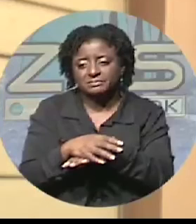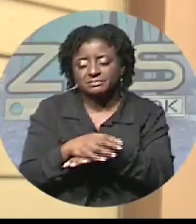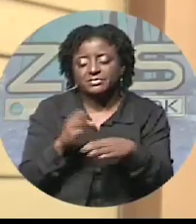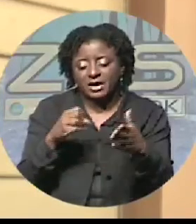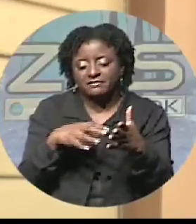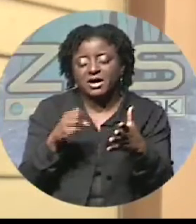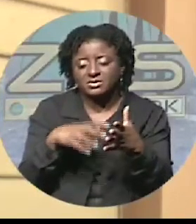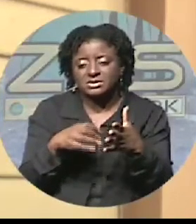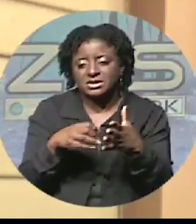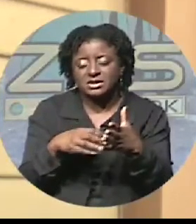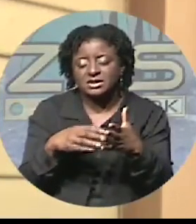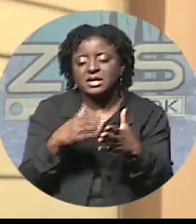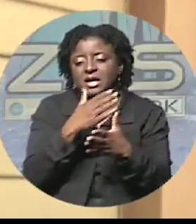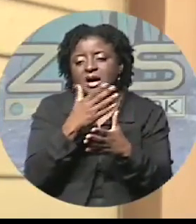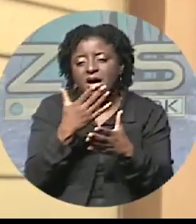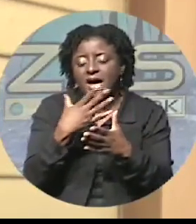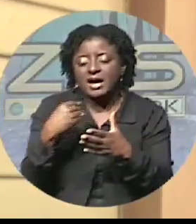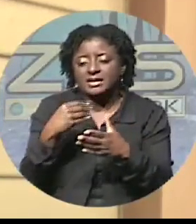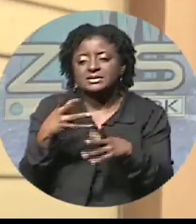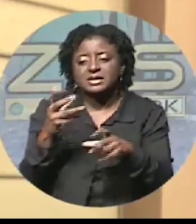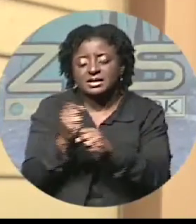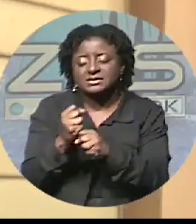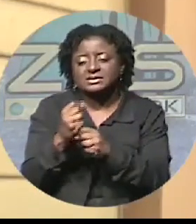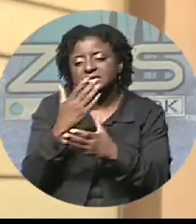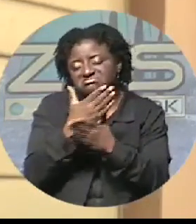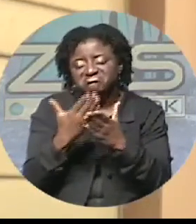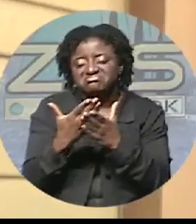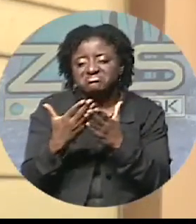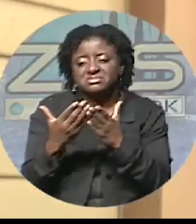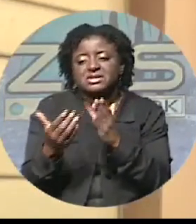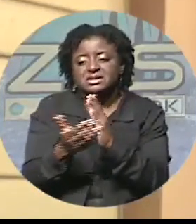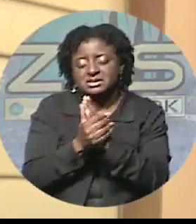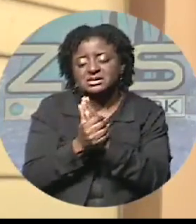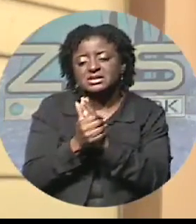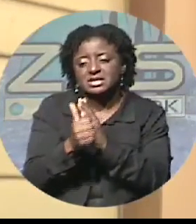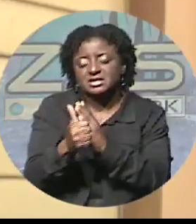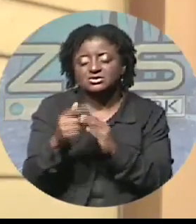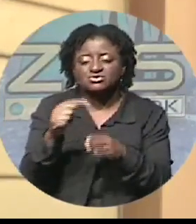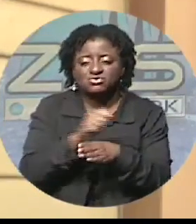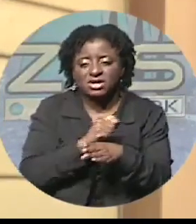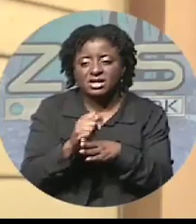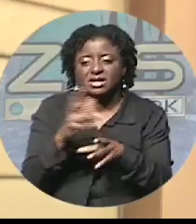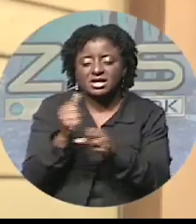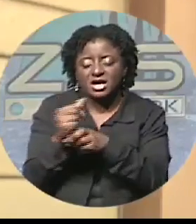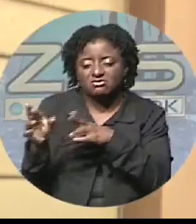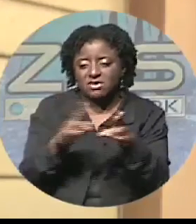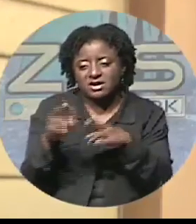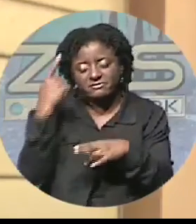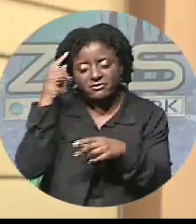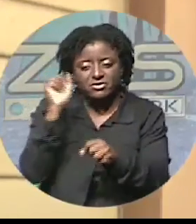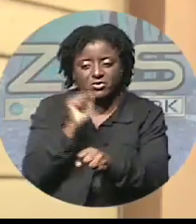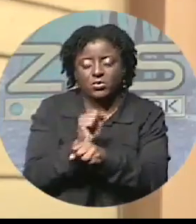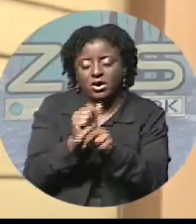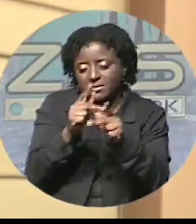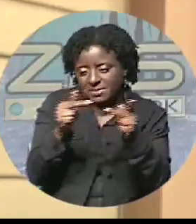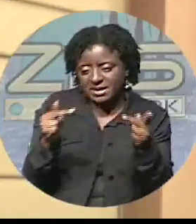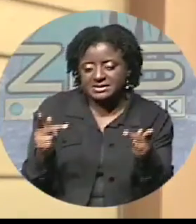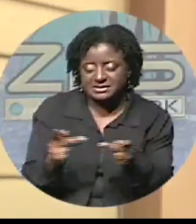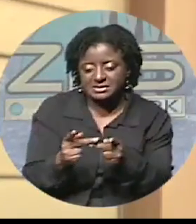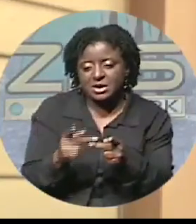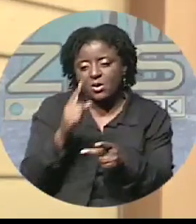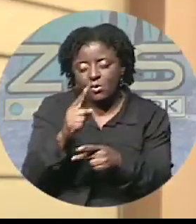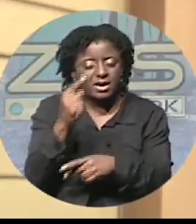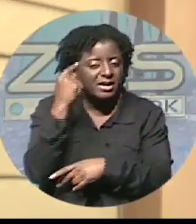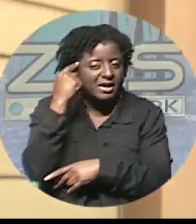skills training, and we try to get them ready for the workplace. That is one suggestion that we have been